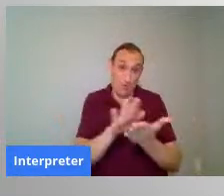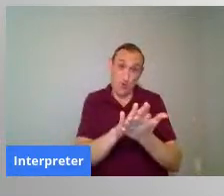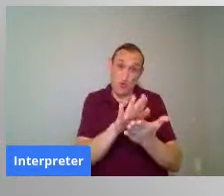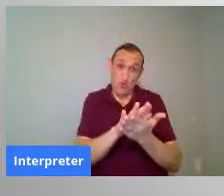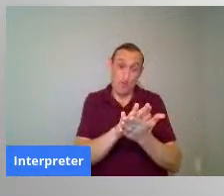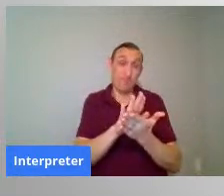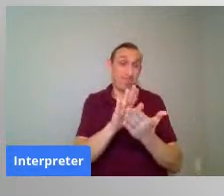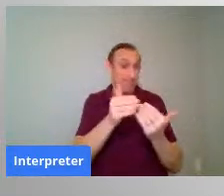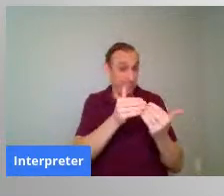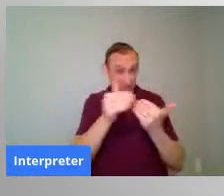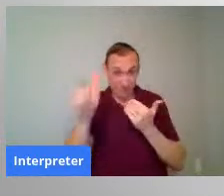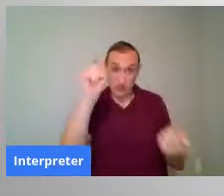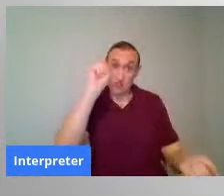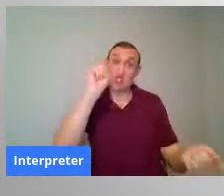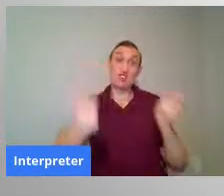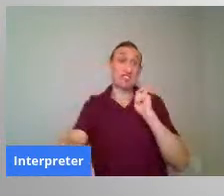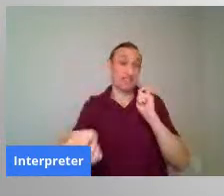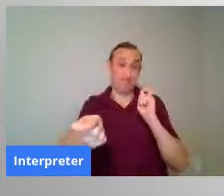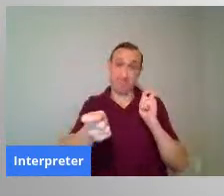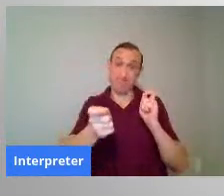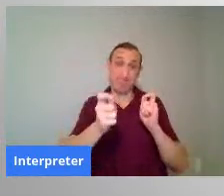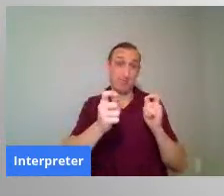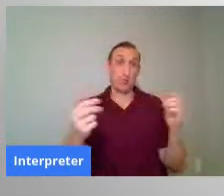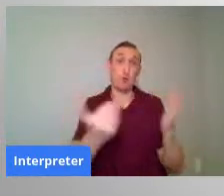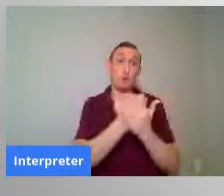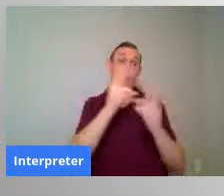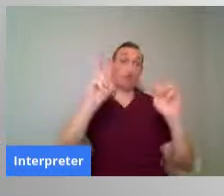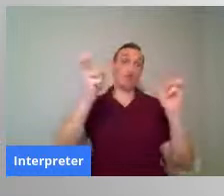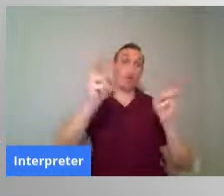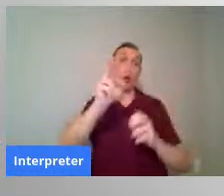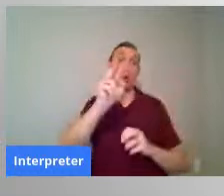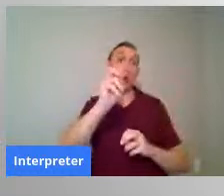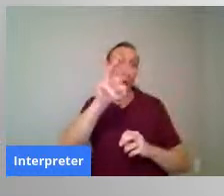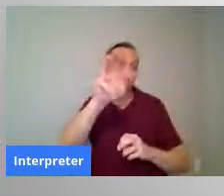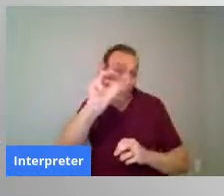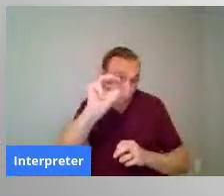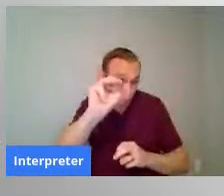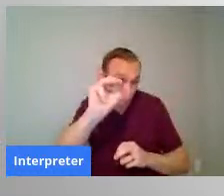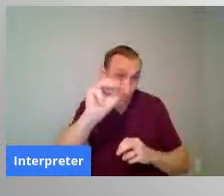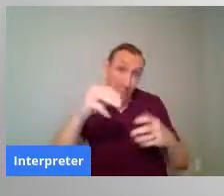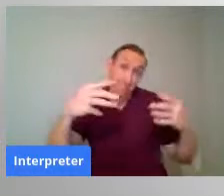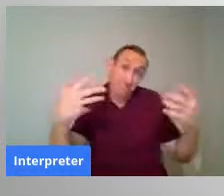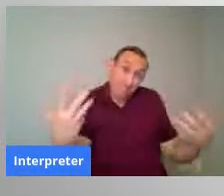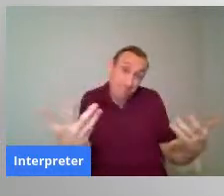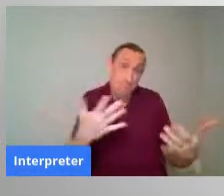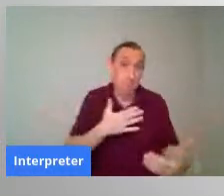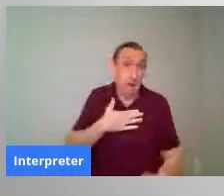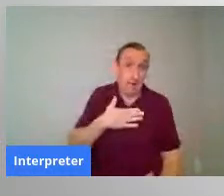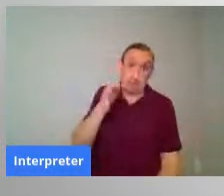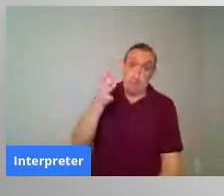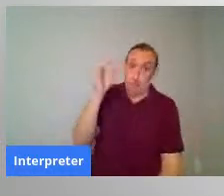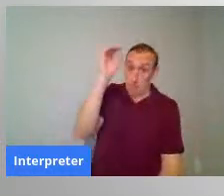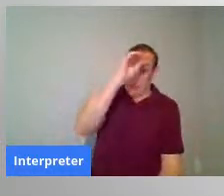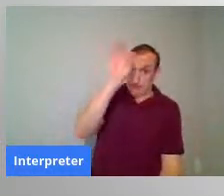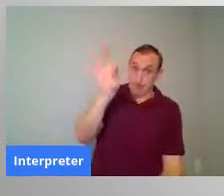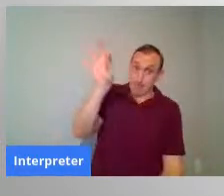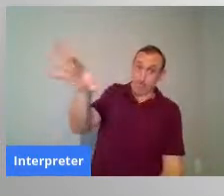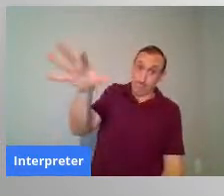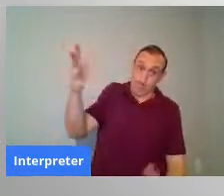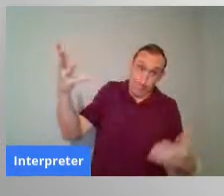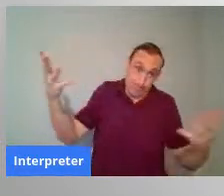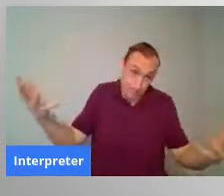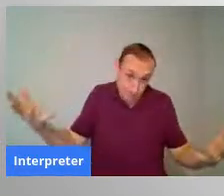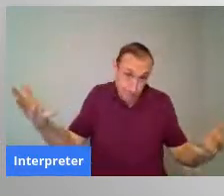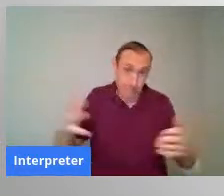don't know. So I'm sorry, that's my 2 cents worth. So. And one of the things